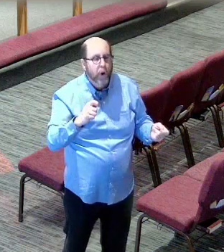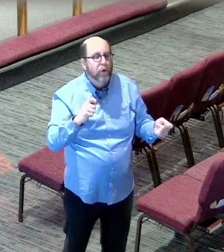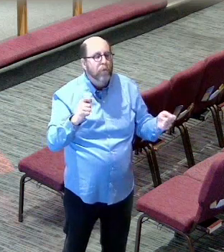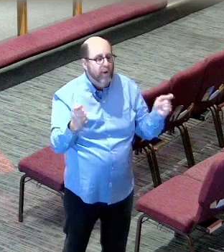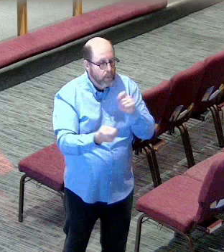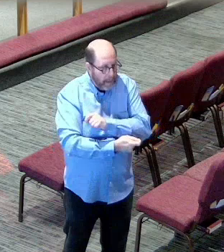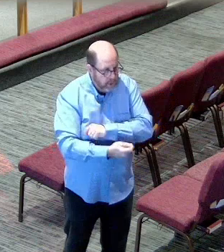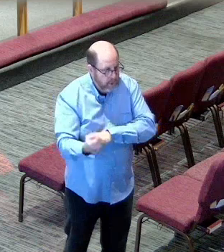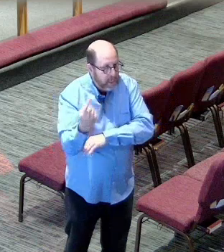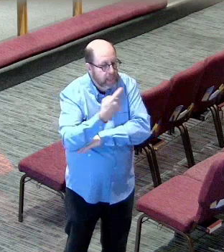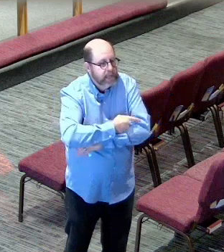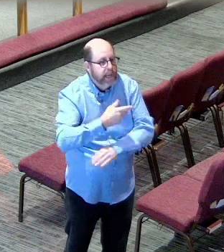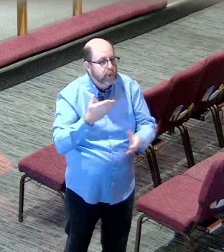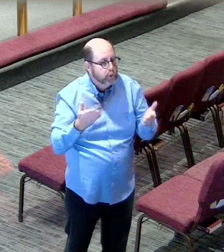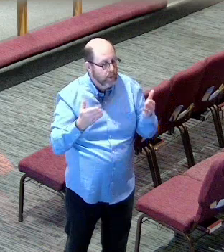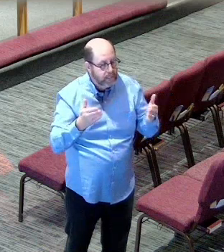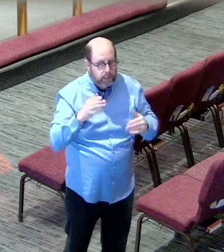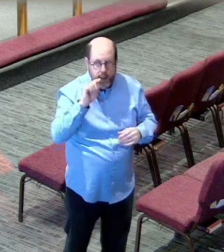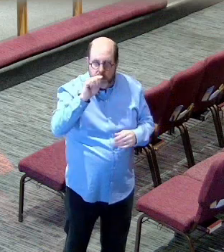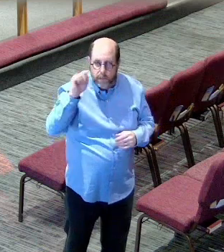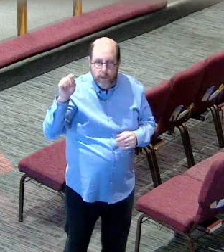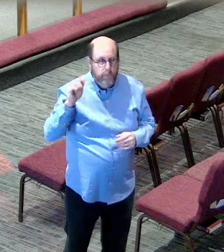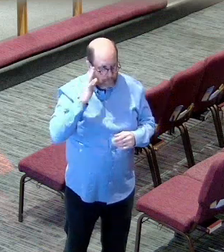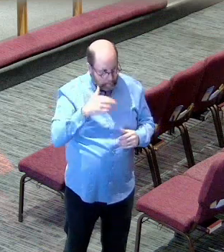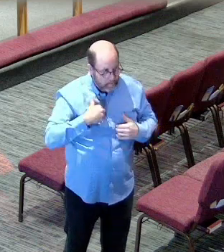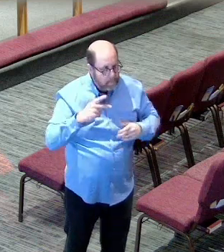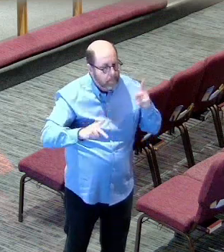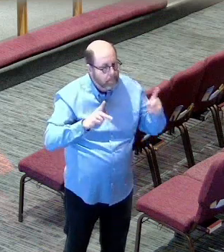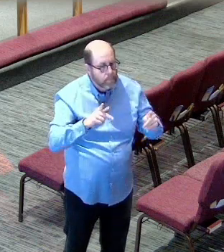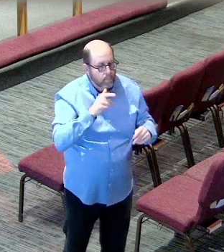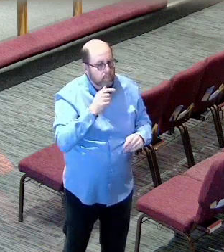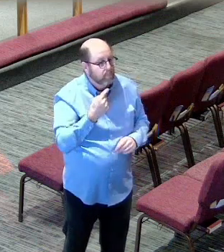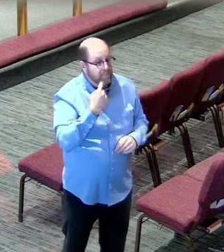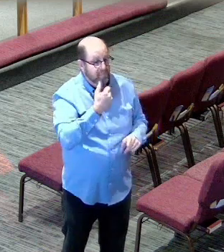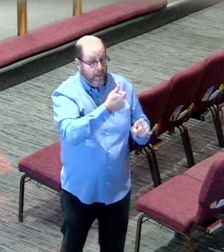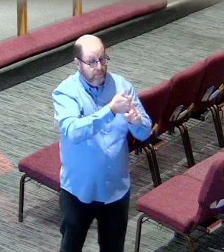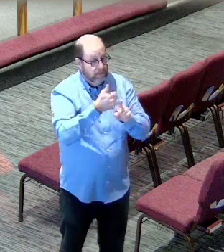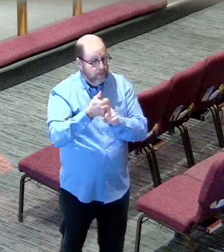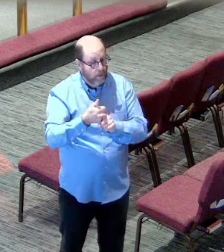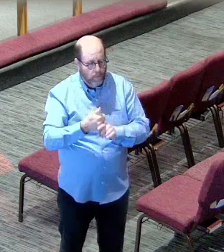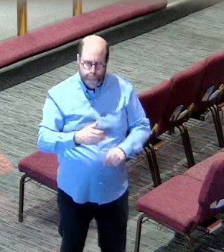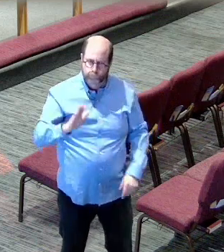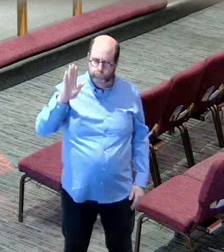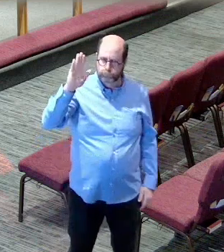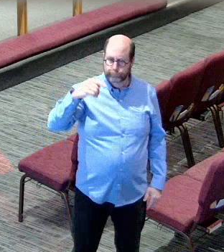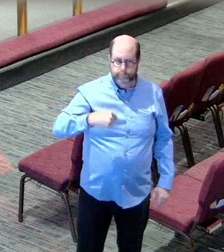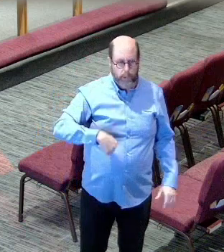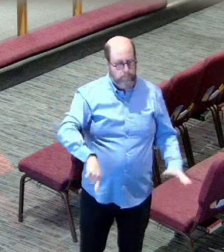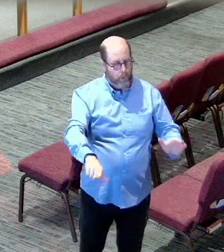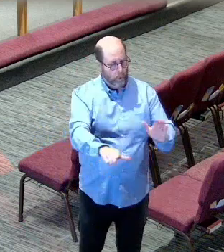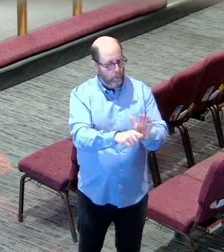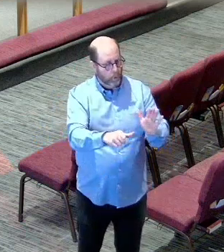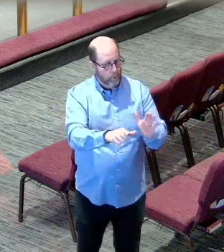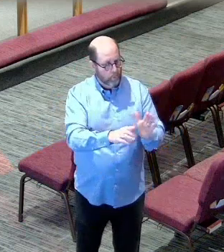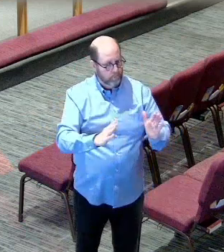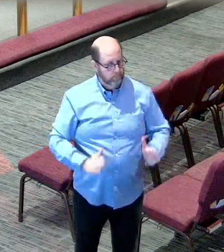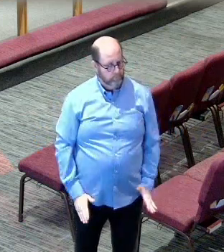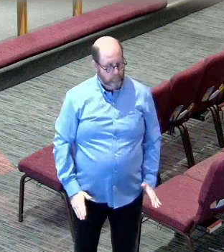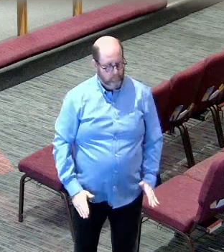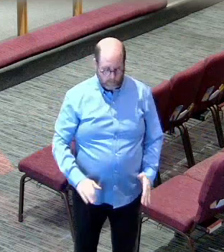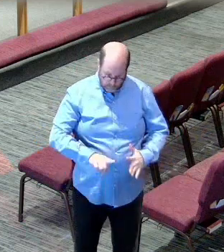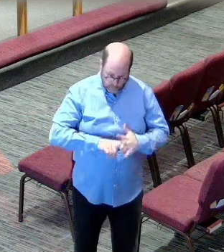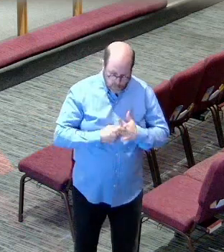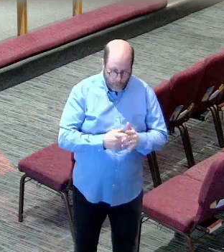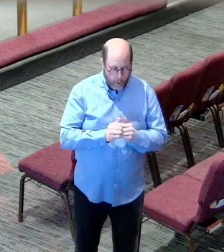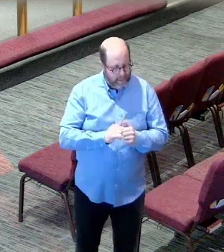sure. There will be people who claim to be Lutheran, people who started out with